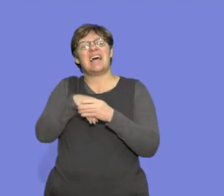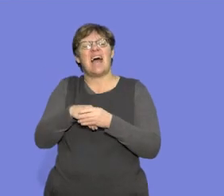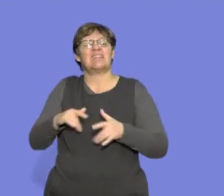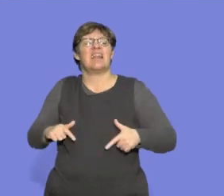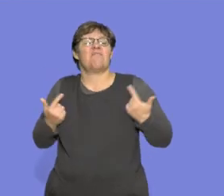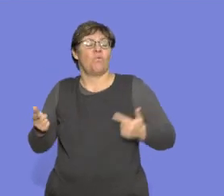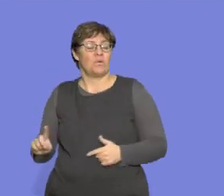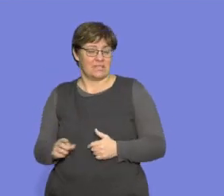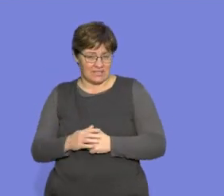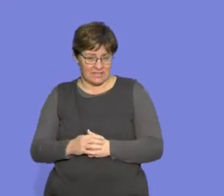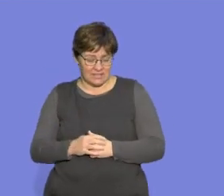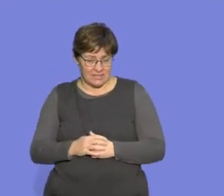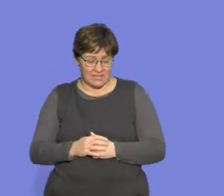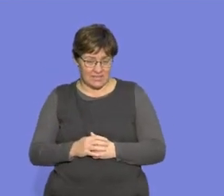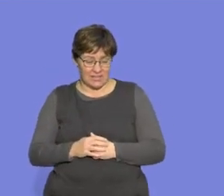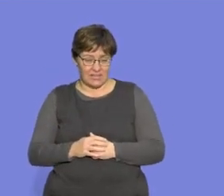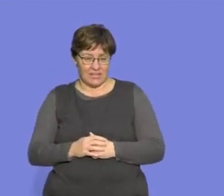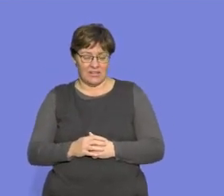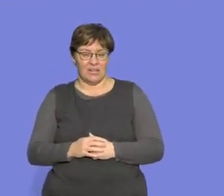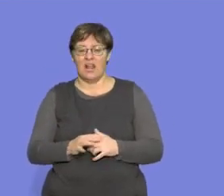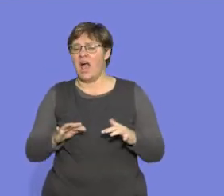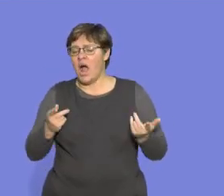aquatic organisms that live there, and how